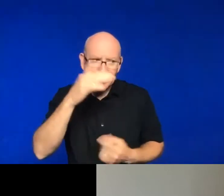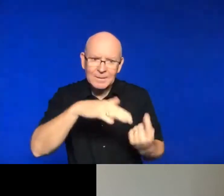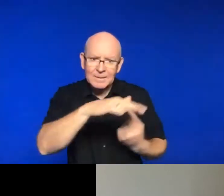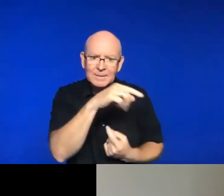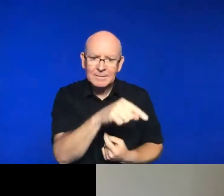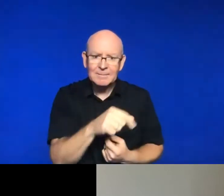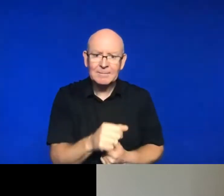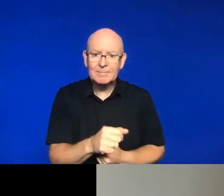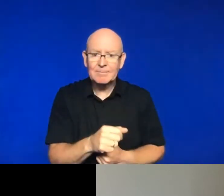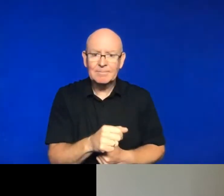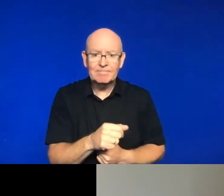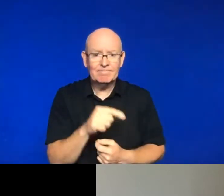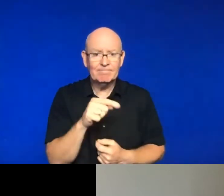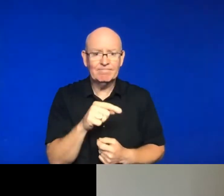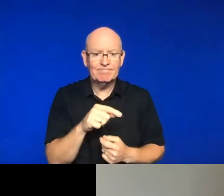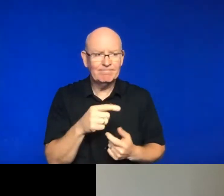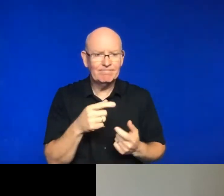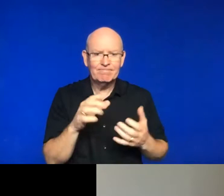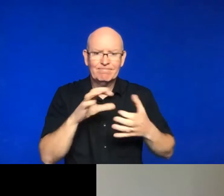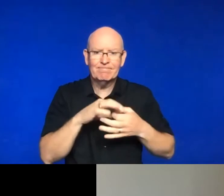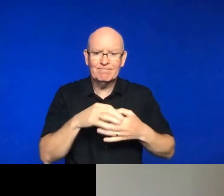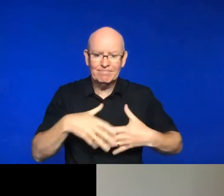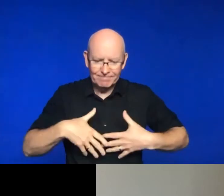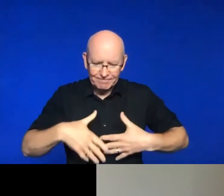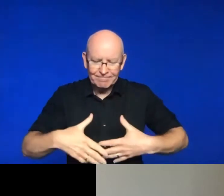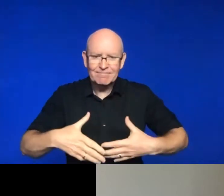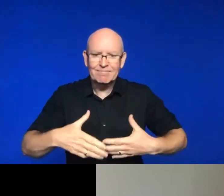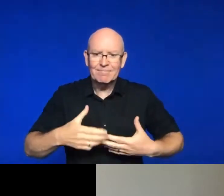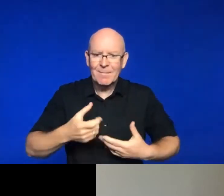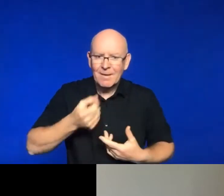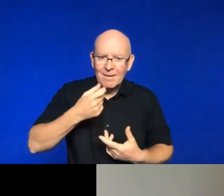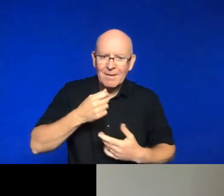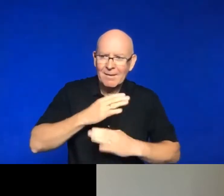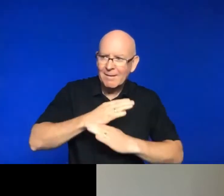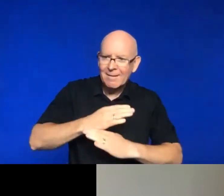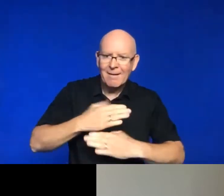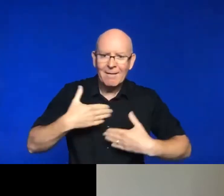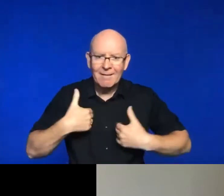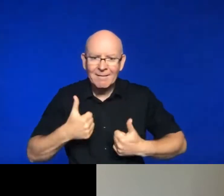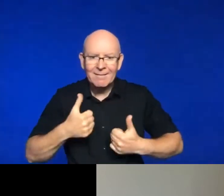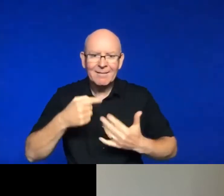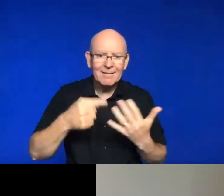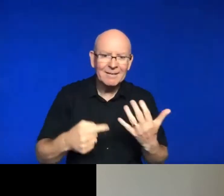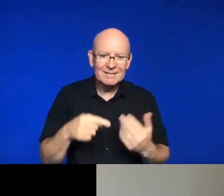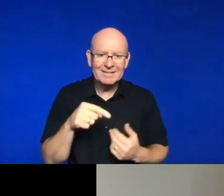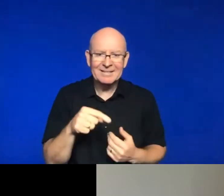aiming to prevent gender-based violence, which is an important topic when discussing